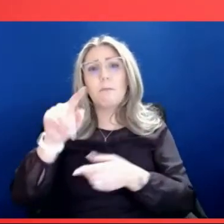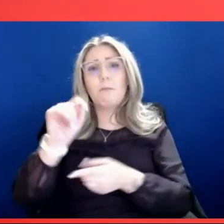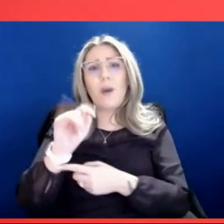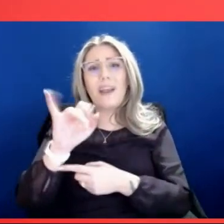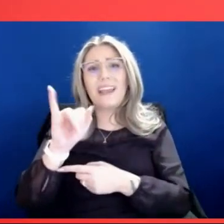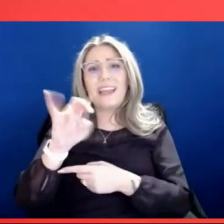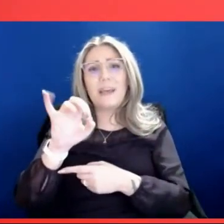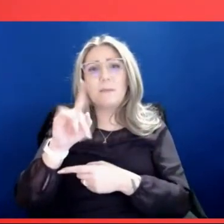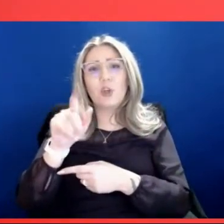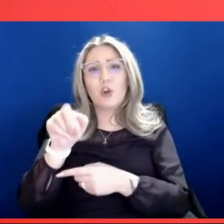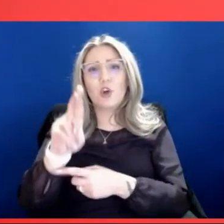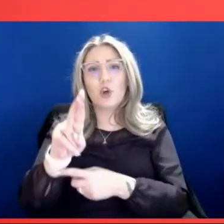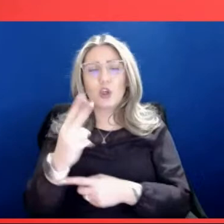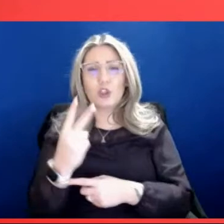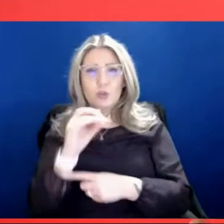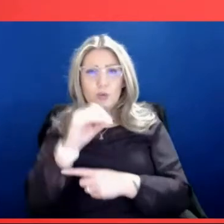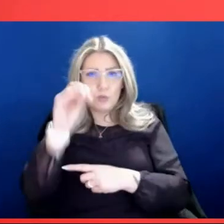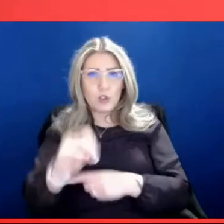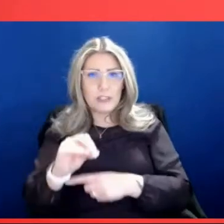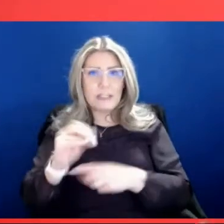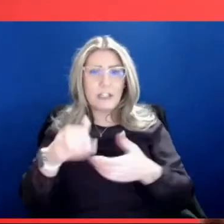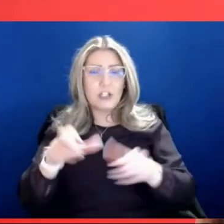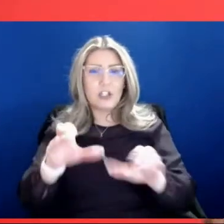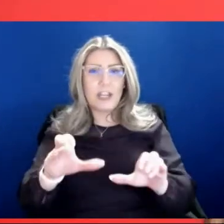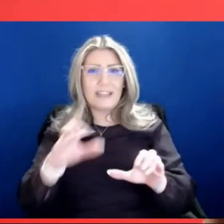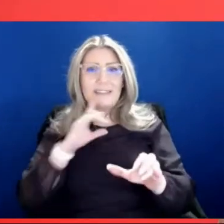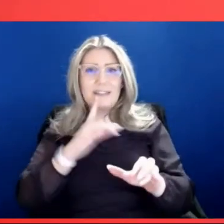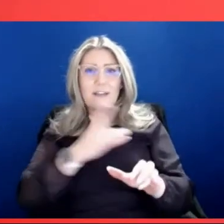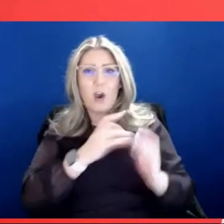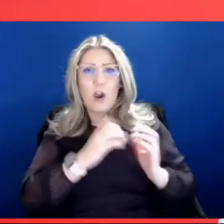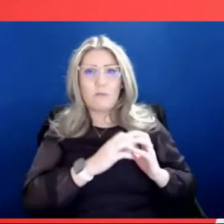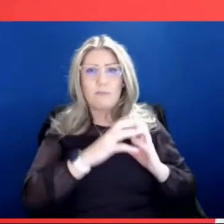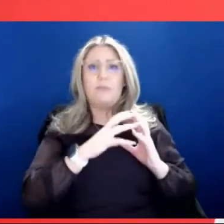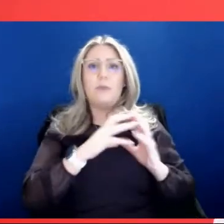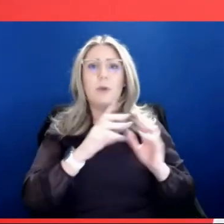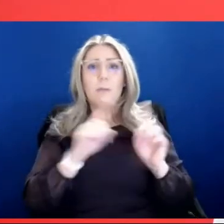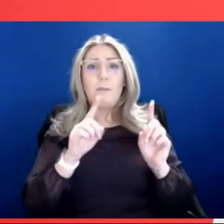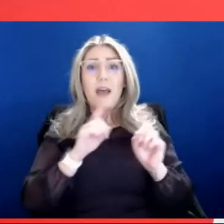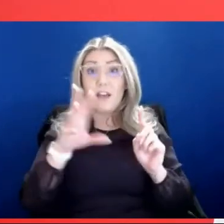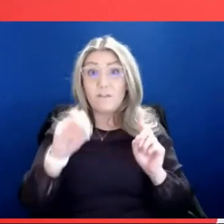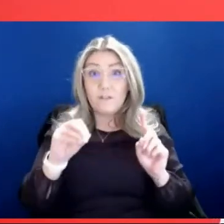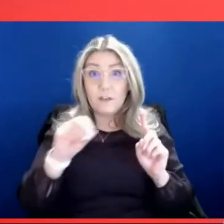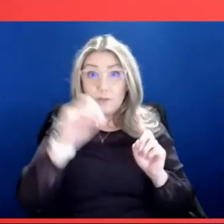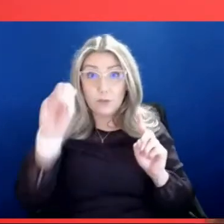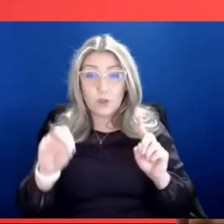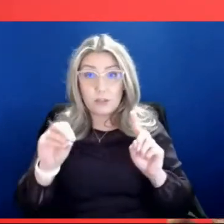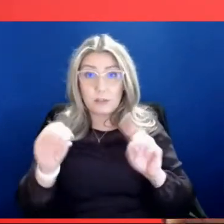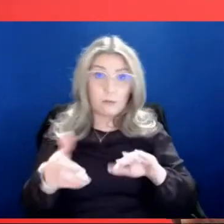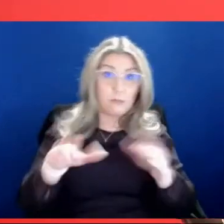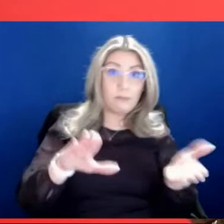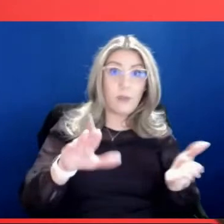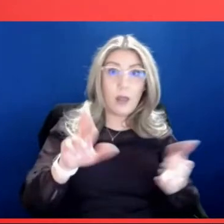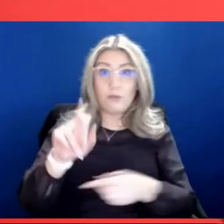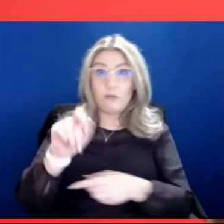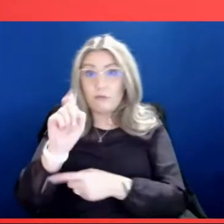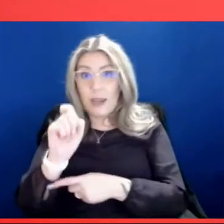causing myocarditis, but a 50% fatality rate. My gosh. They